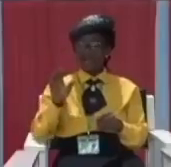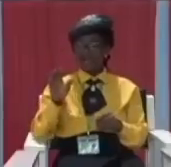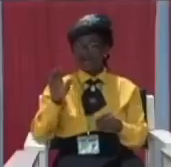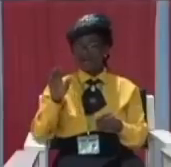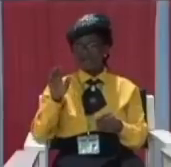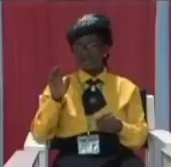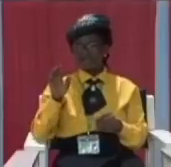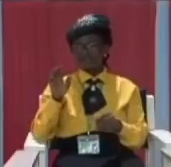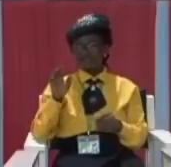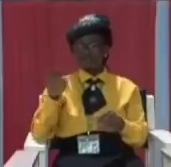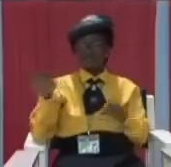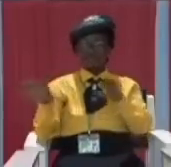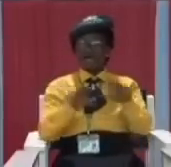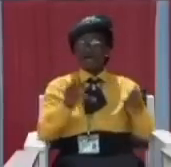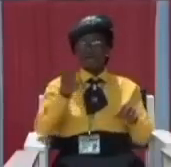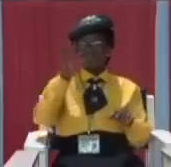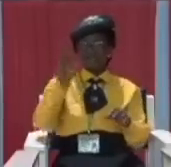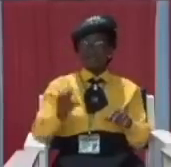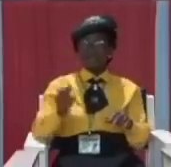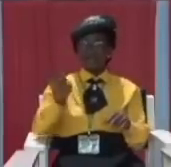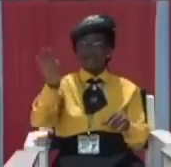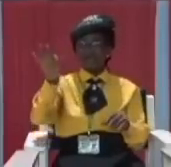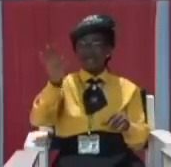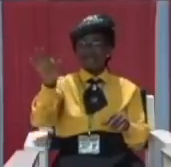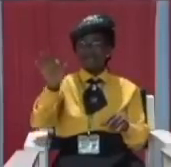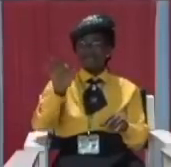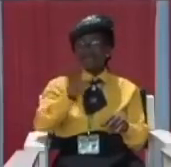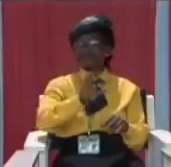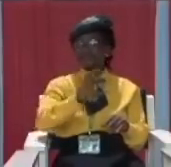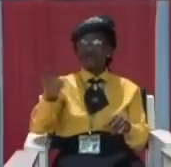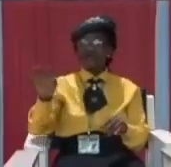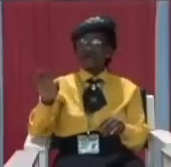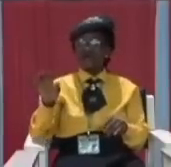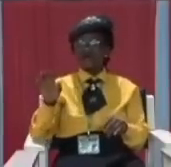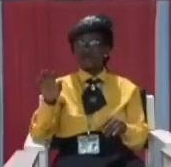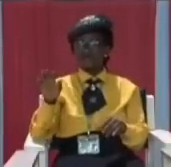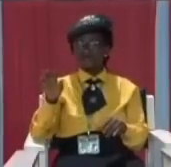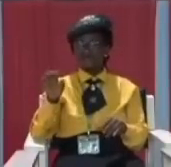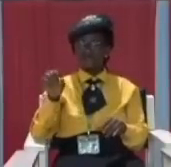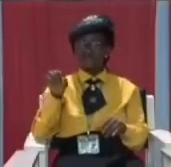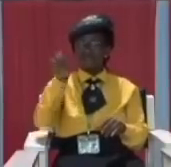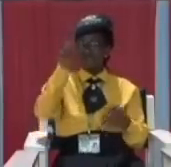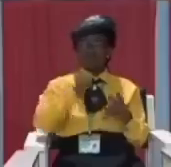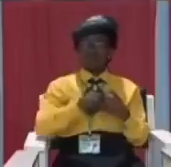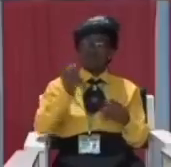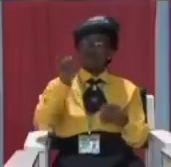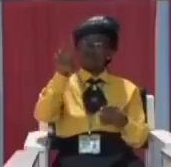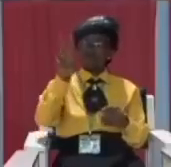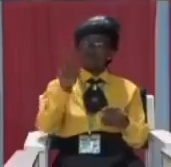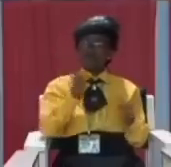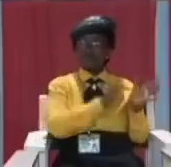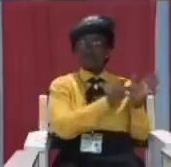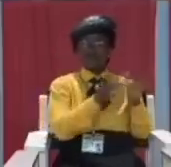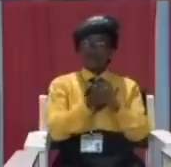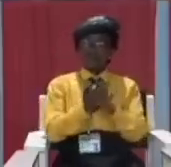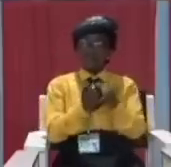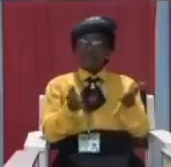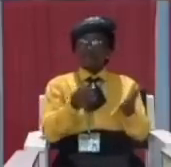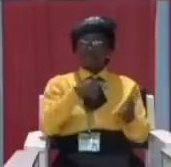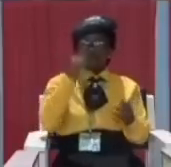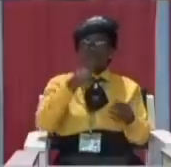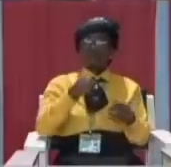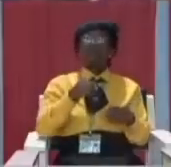12, Acts chapter 19, from verse 11 to 12, The Bible said God performed